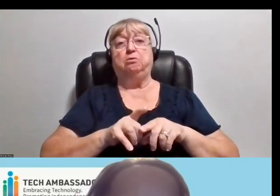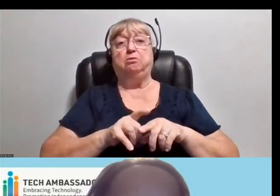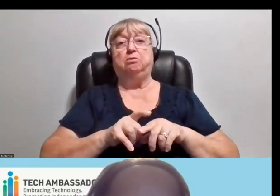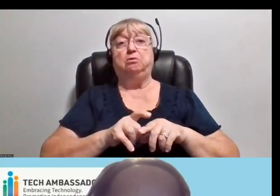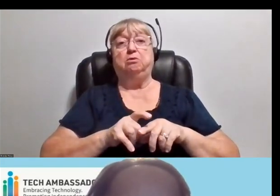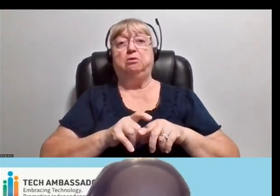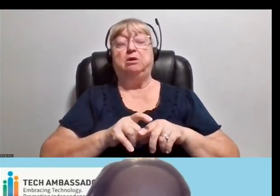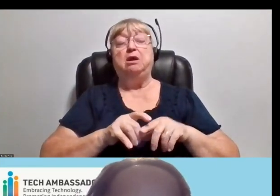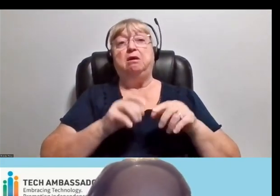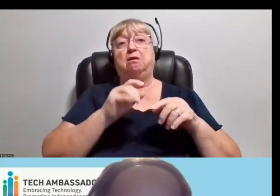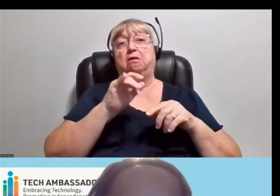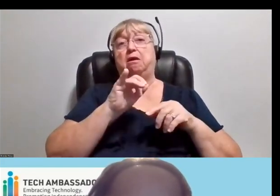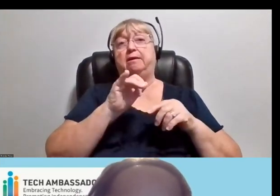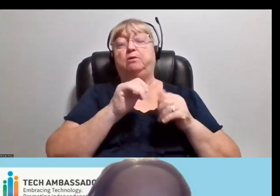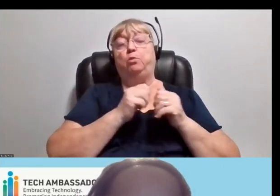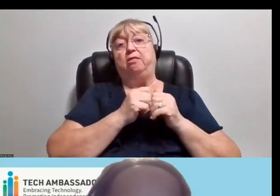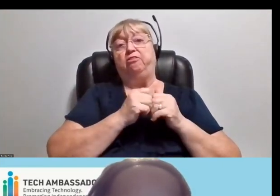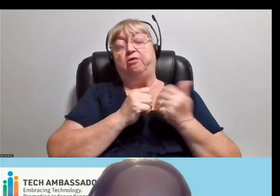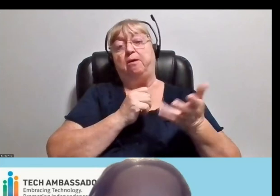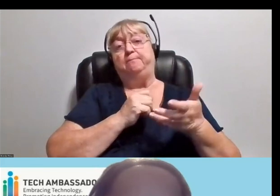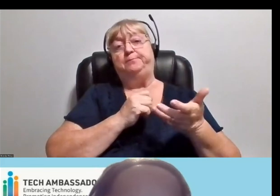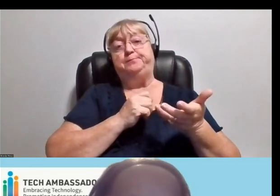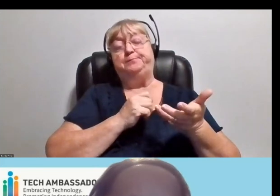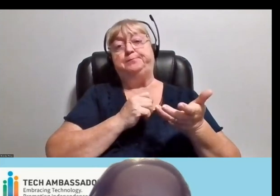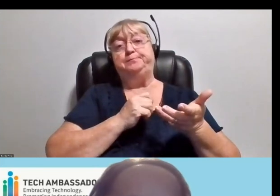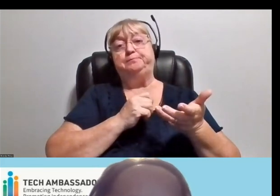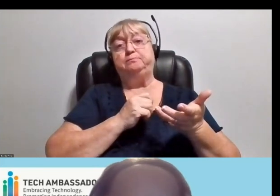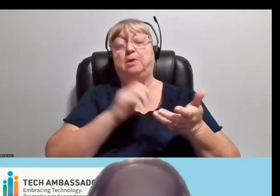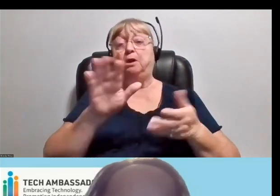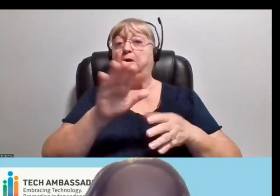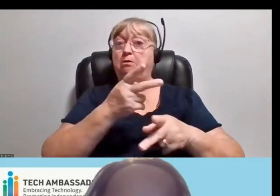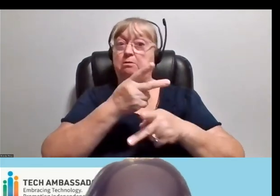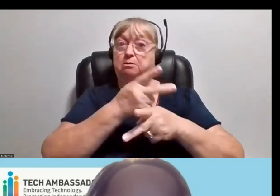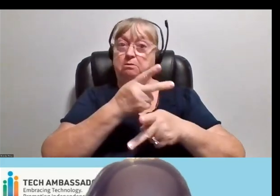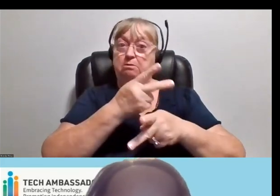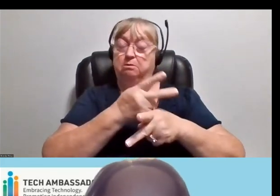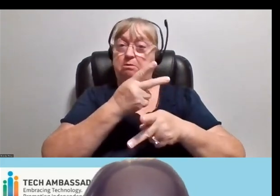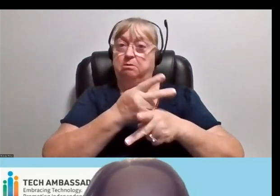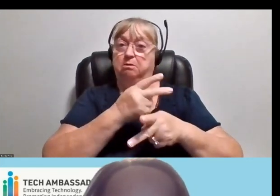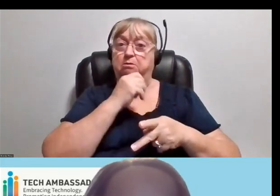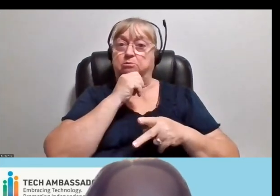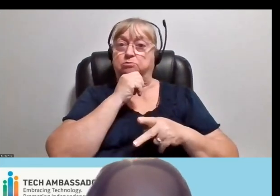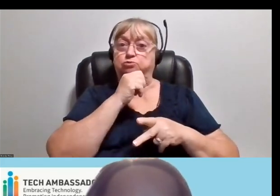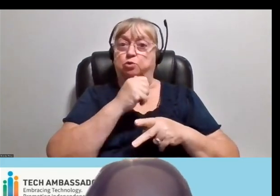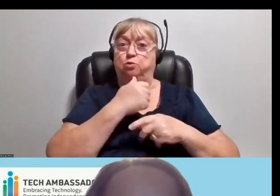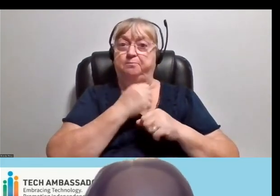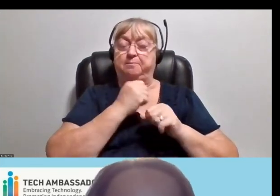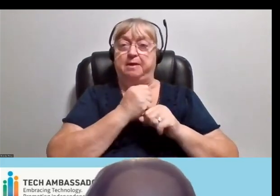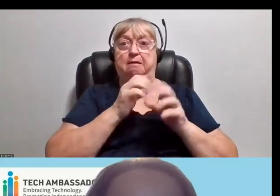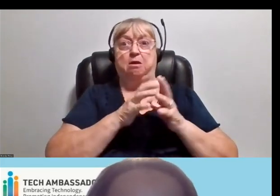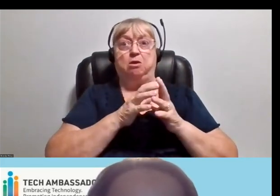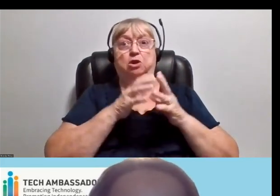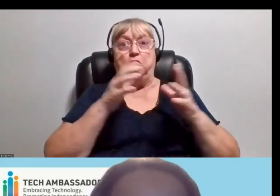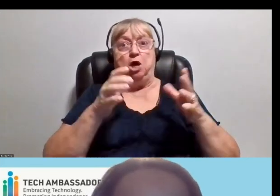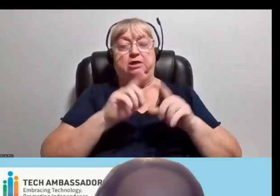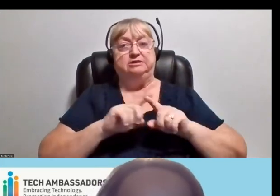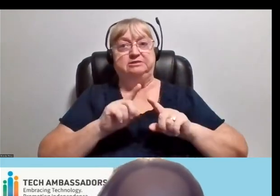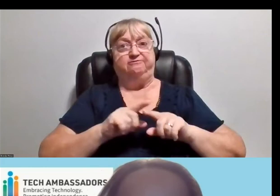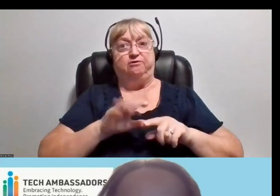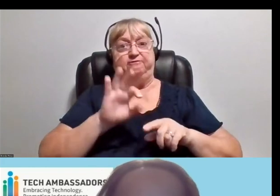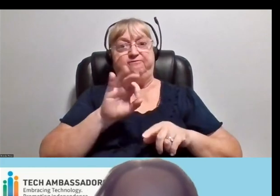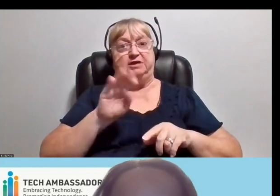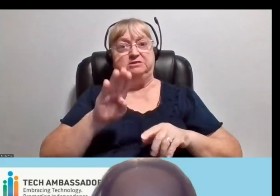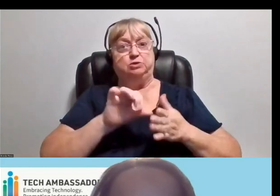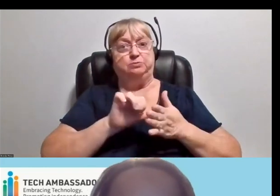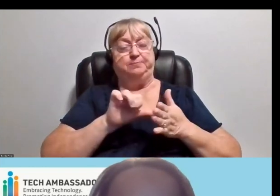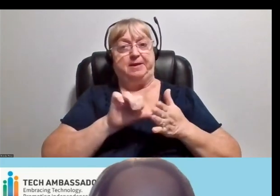like with it, you be careful not to make a whole bunch of Facebook pages if